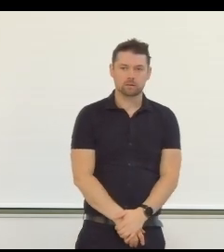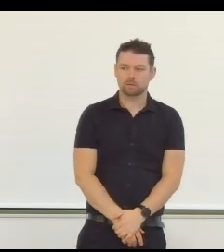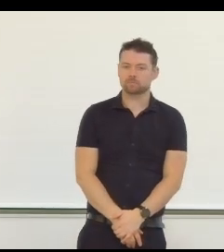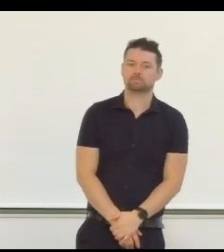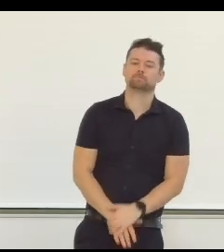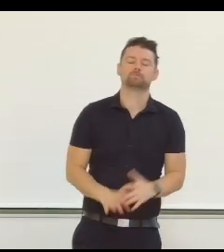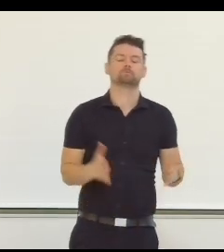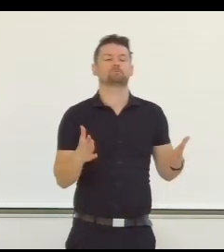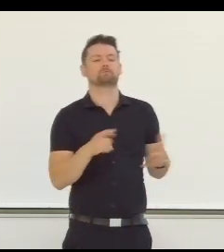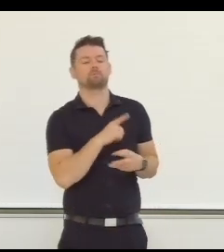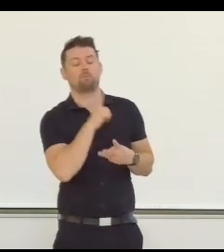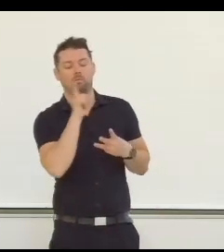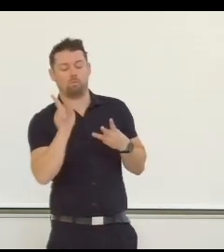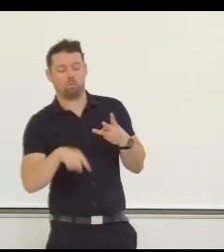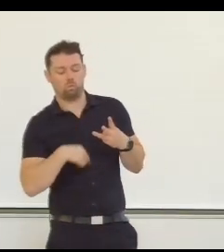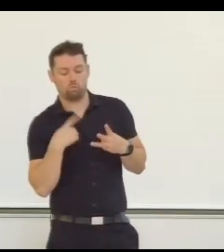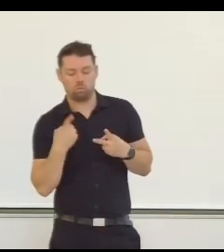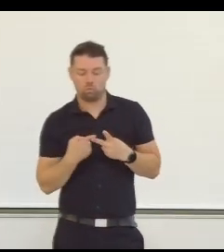So another project that we